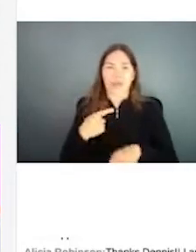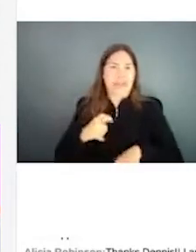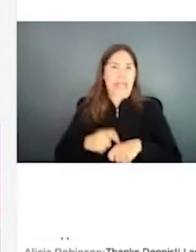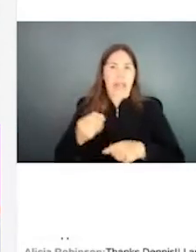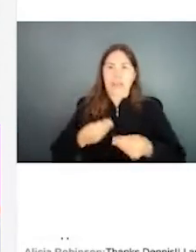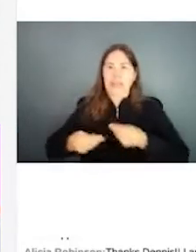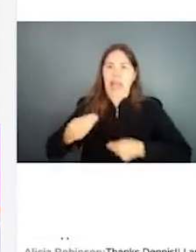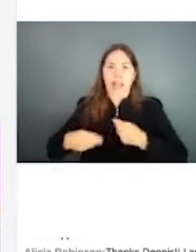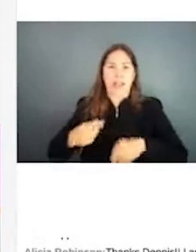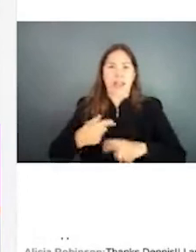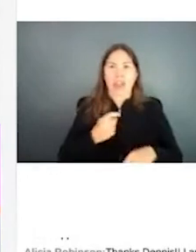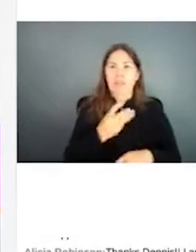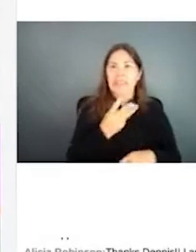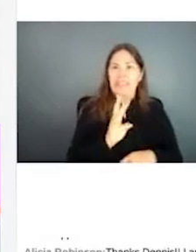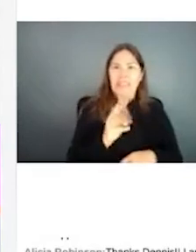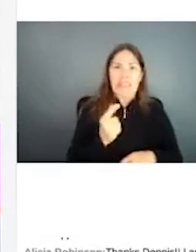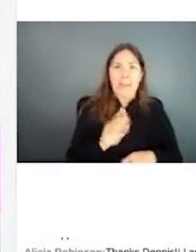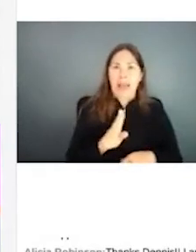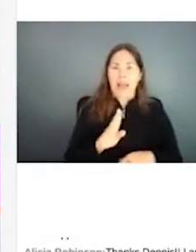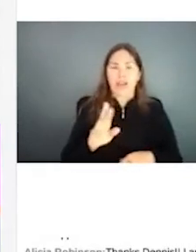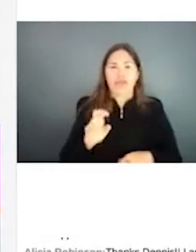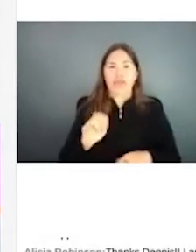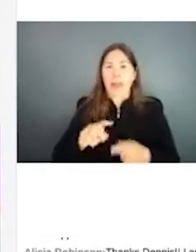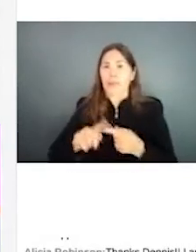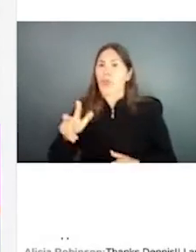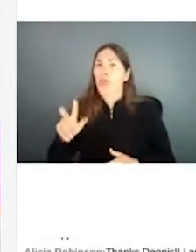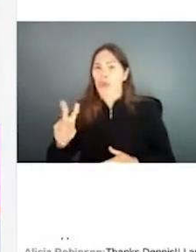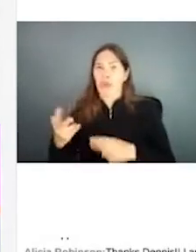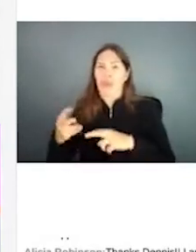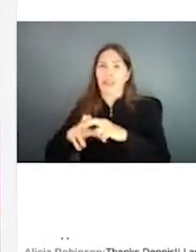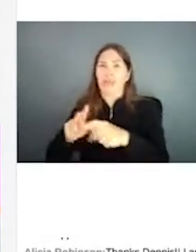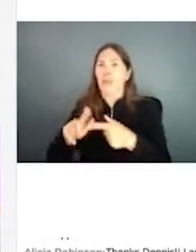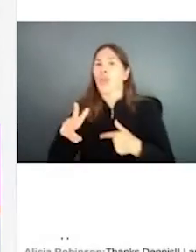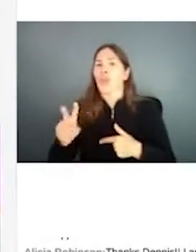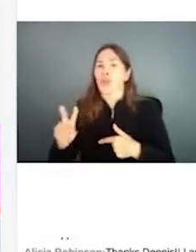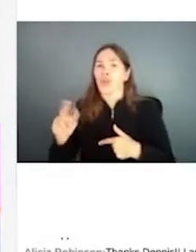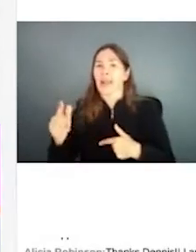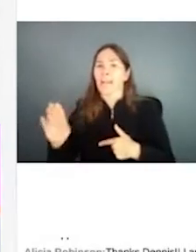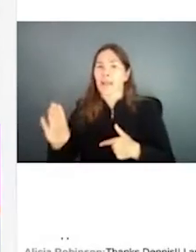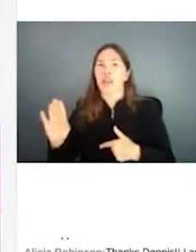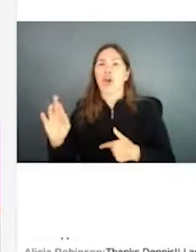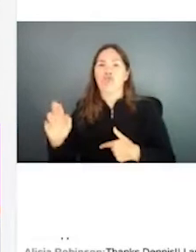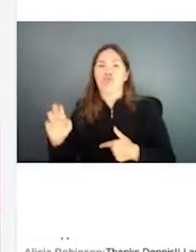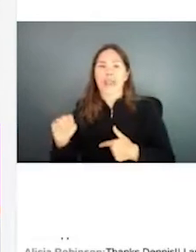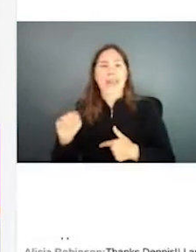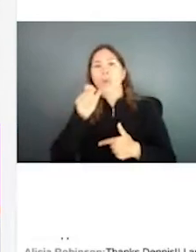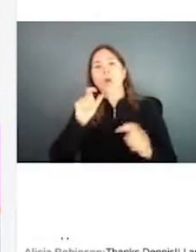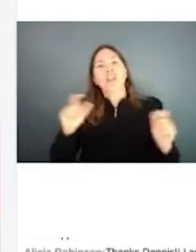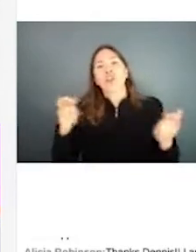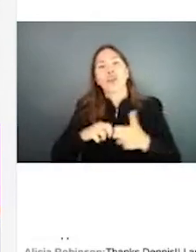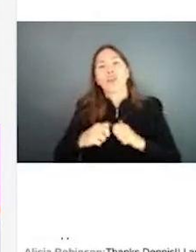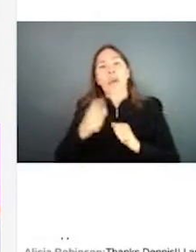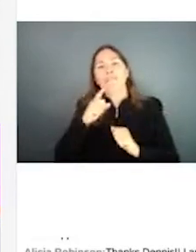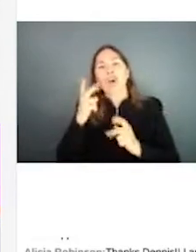machines went from 16 gigabytes to RAM to 32 gigabytes of RAM. And although it was never a huge problem for